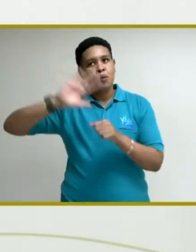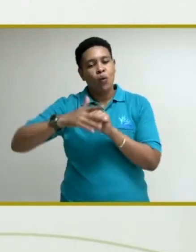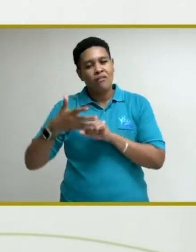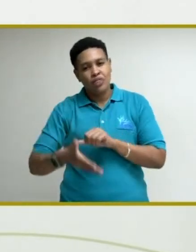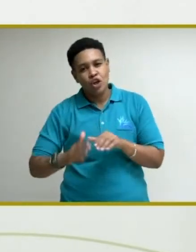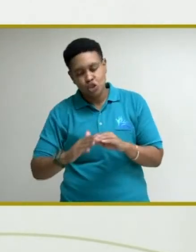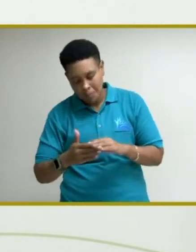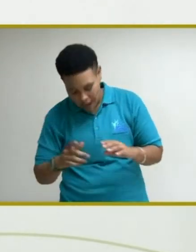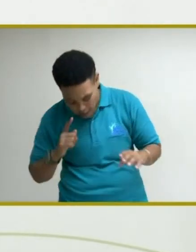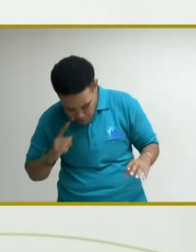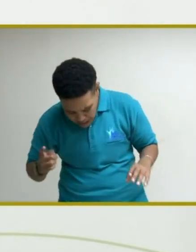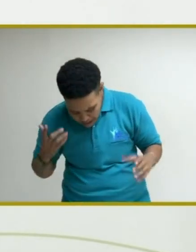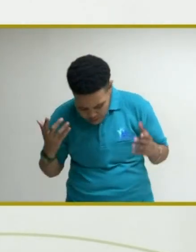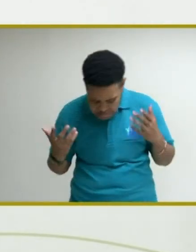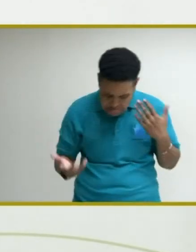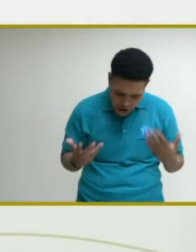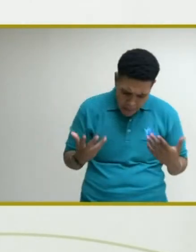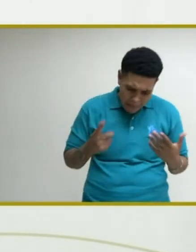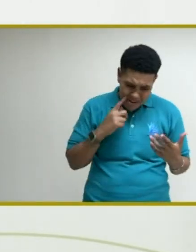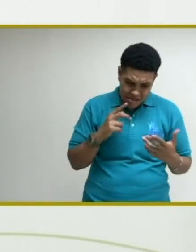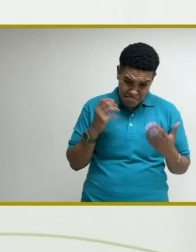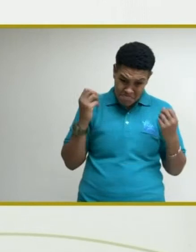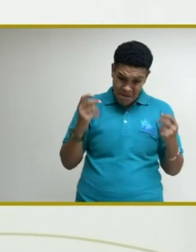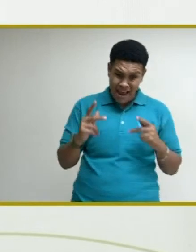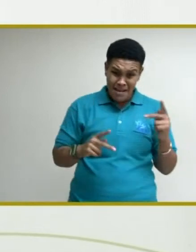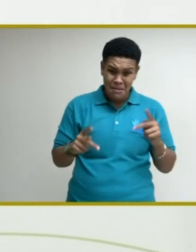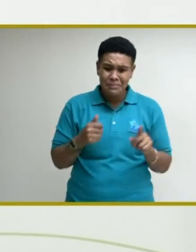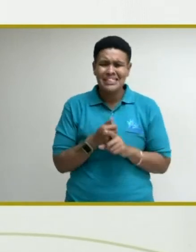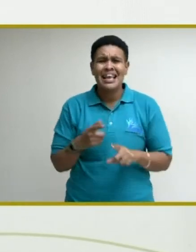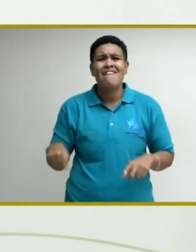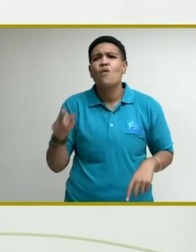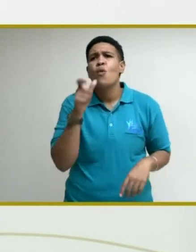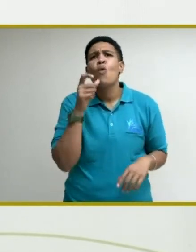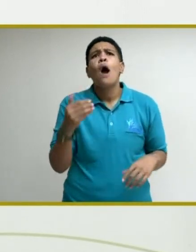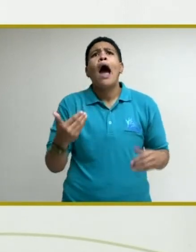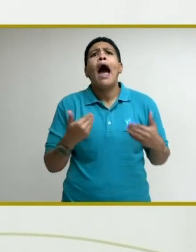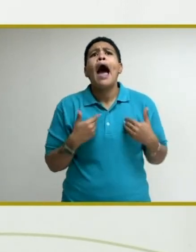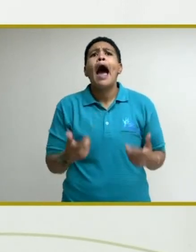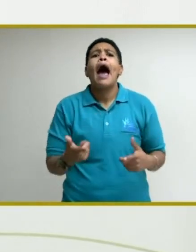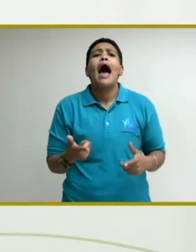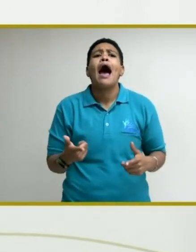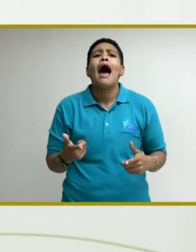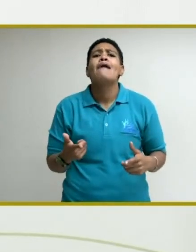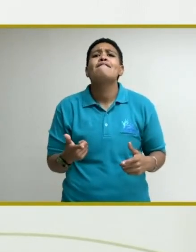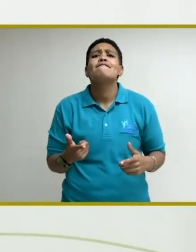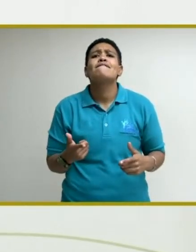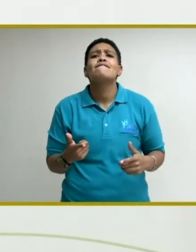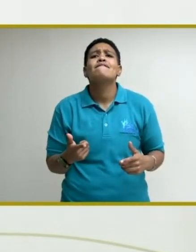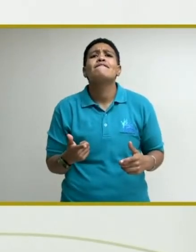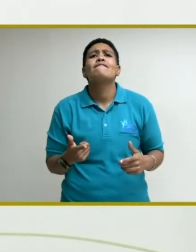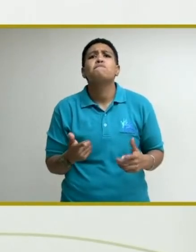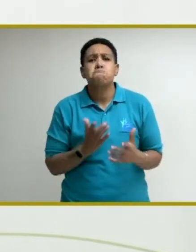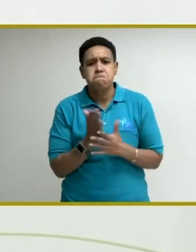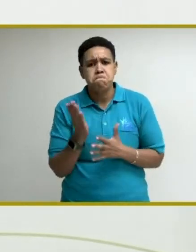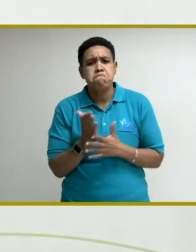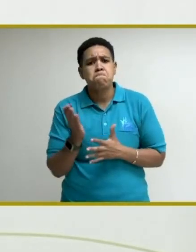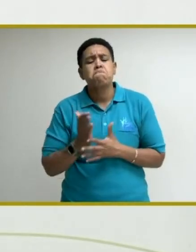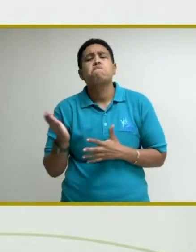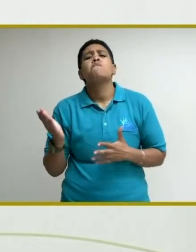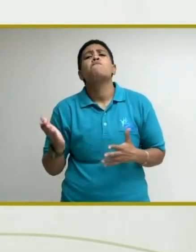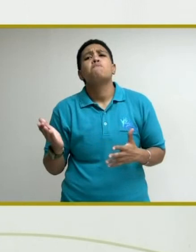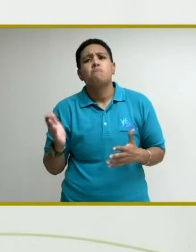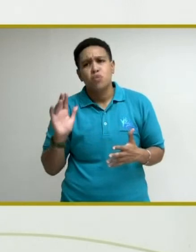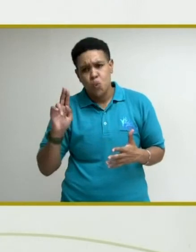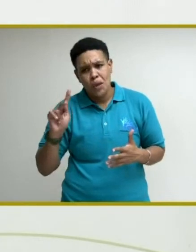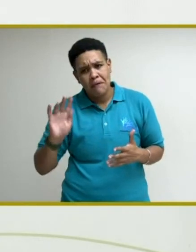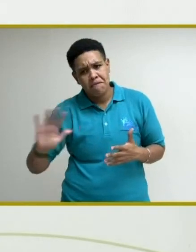there's probably a significant number of persons that do have that variant. We have seen the reports that